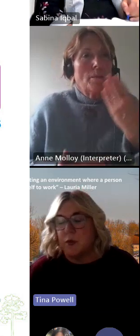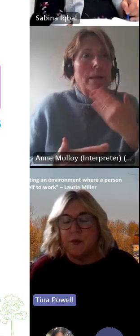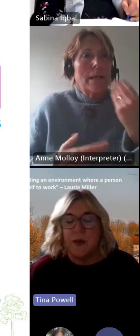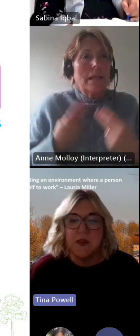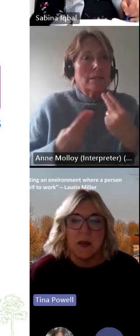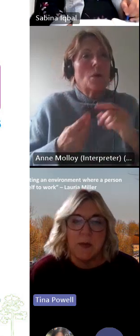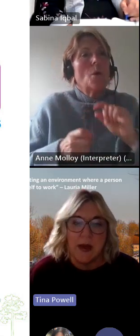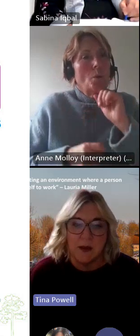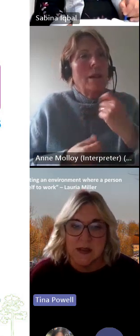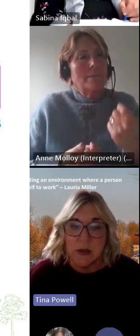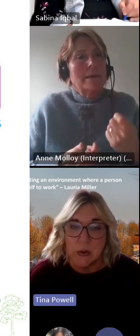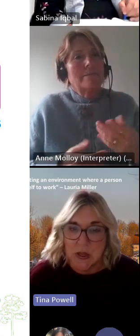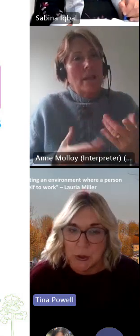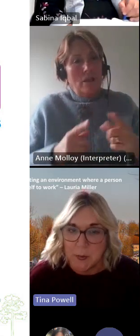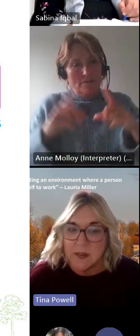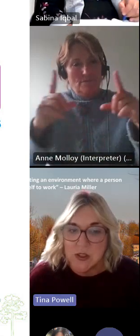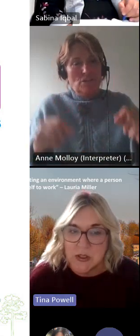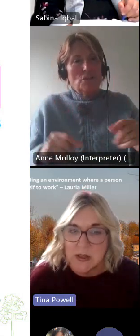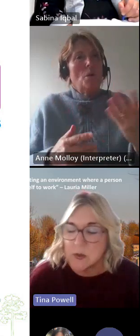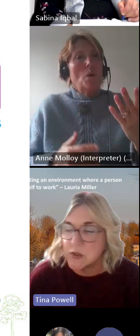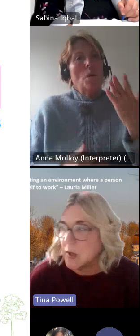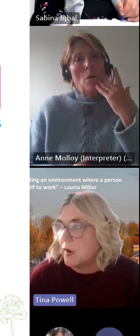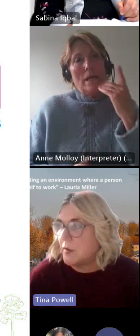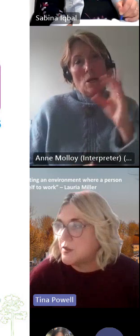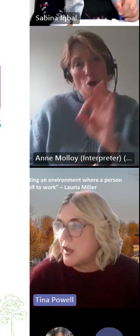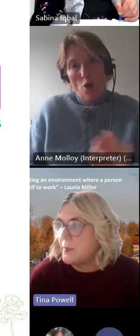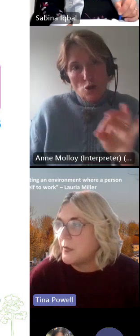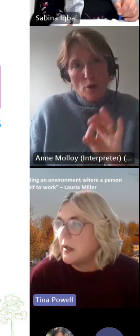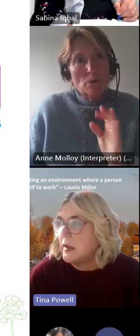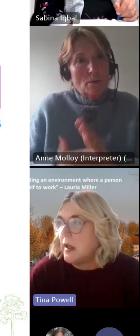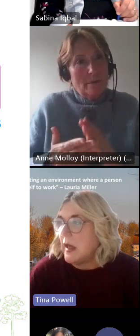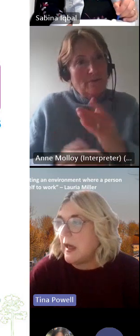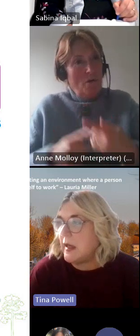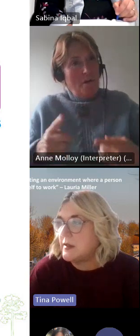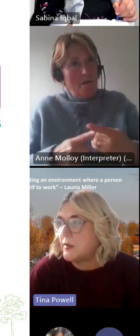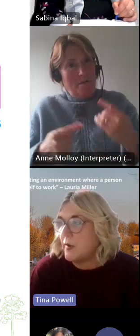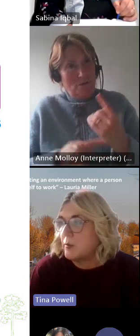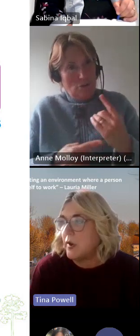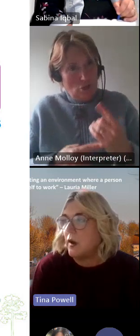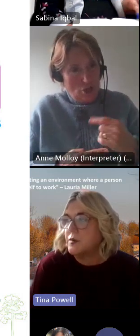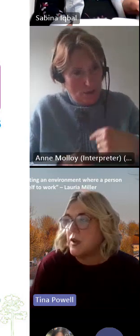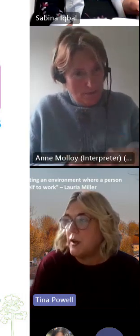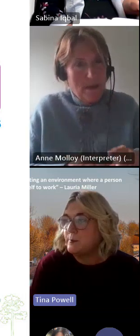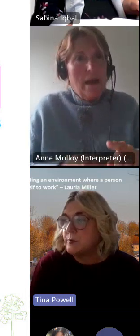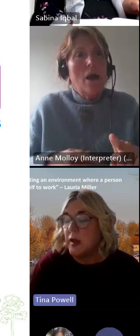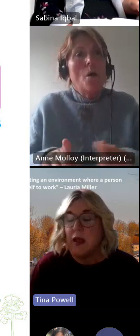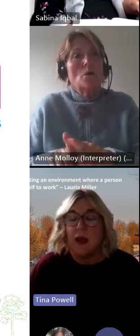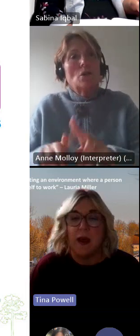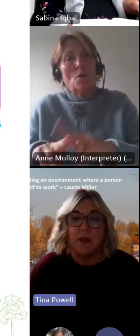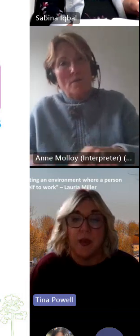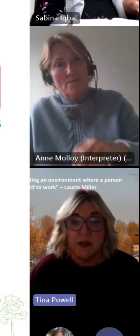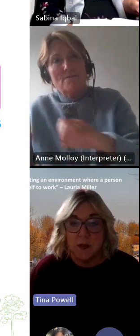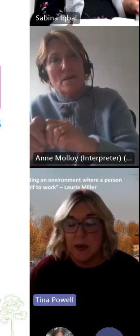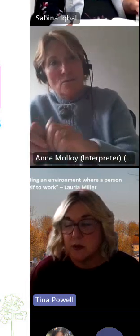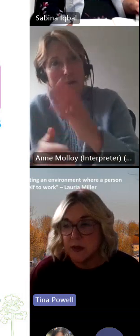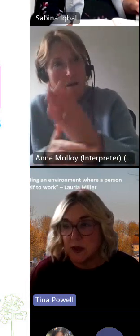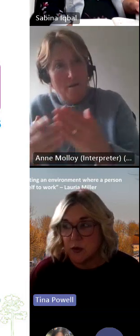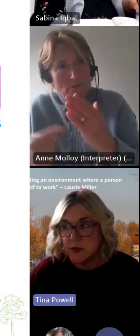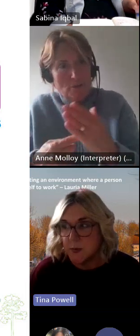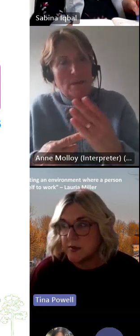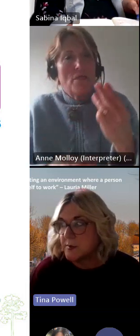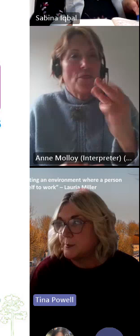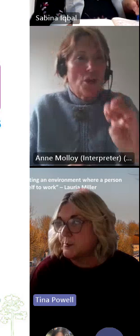their school for £15 in October this year, so October half term and the February half term, and